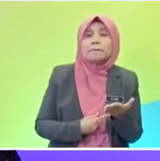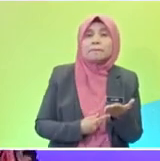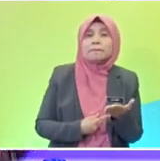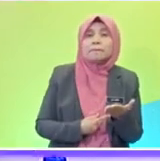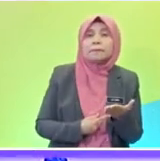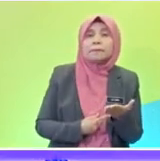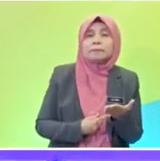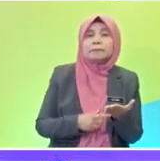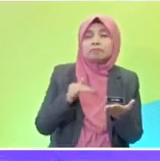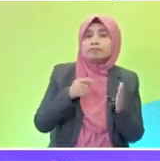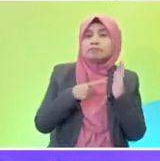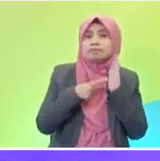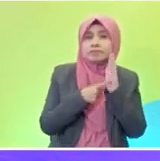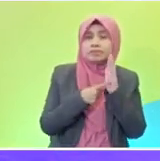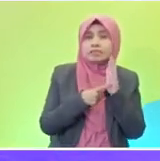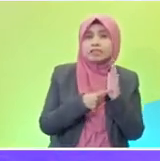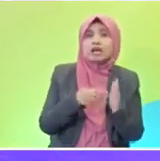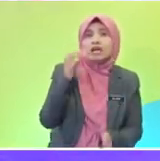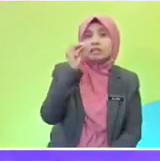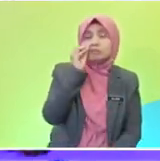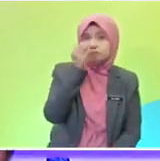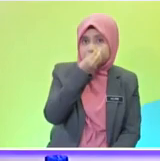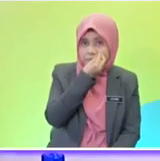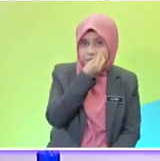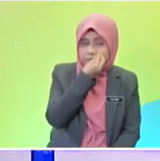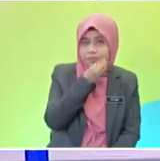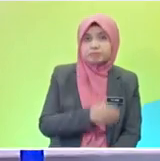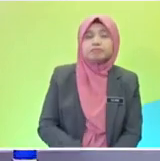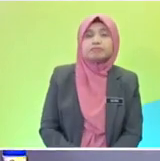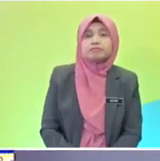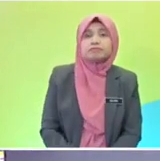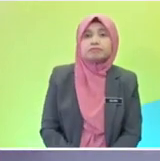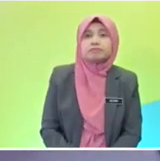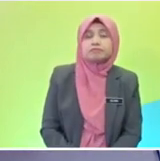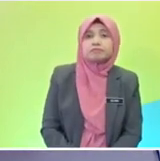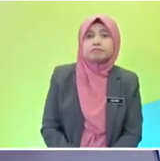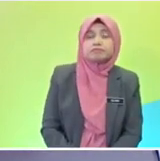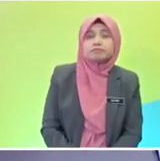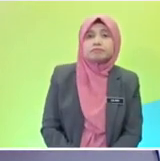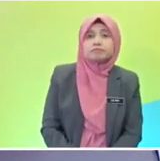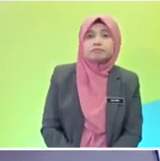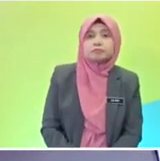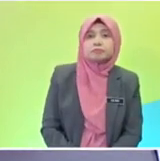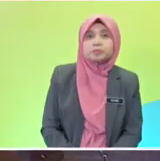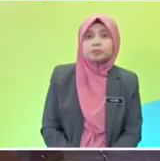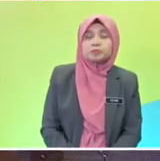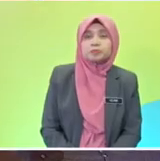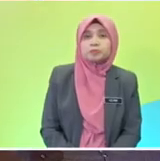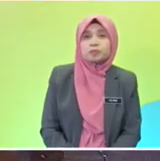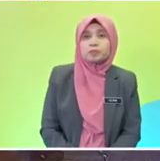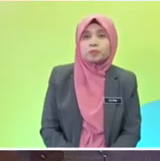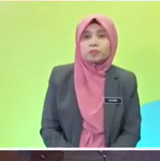What am I holding here? It's a flower, teacher. Okay. It's a flower. Mm-hmm. So, we are going to write.